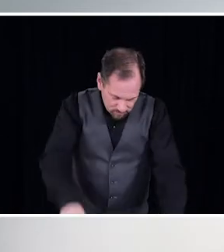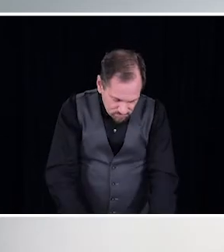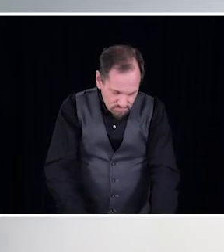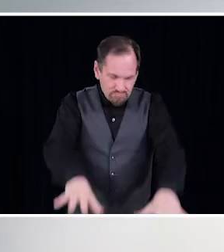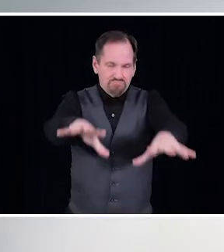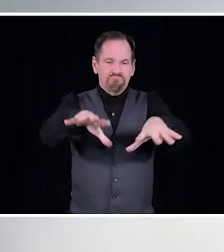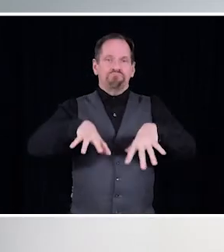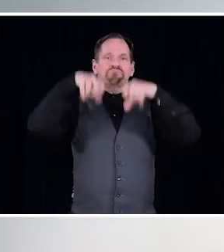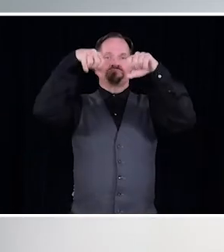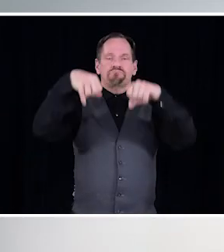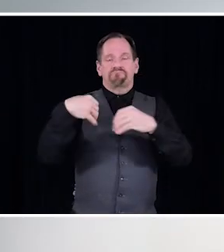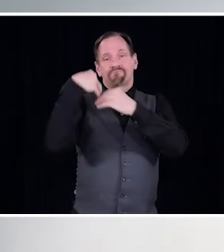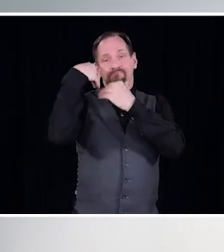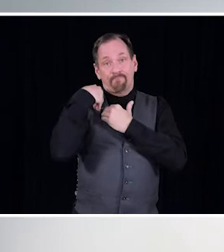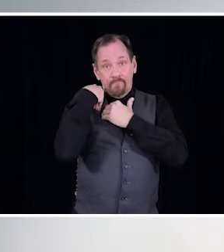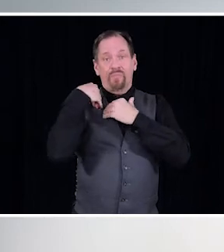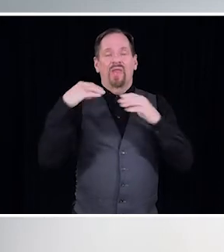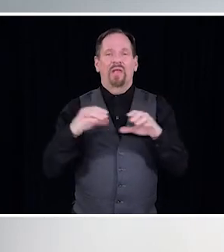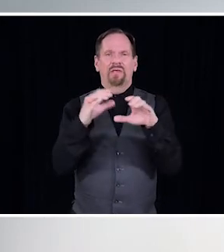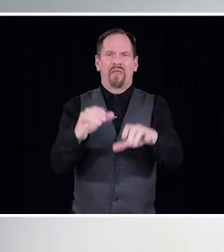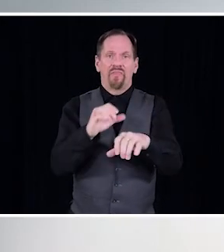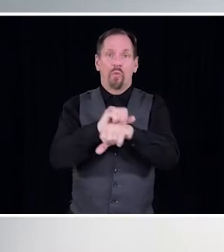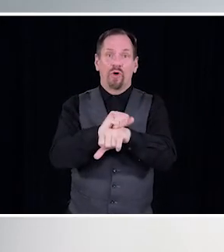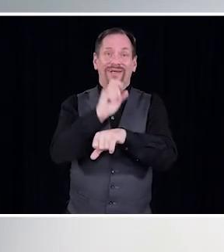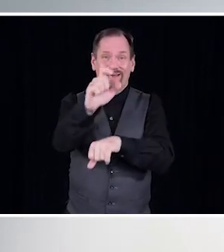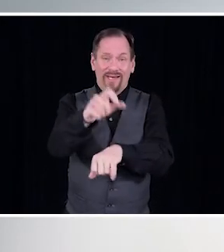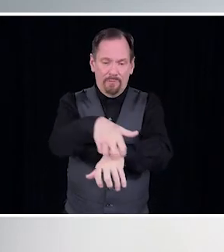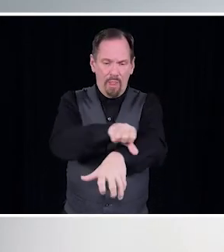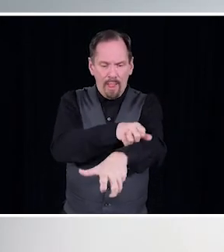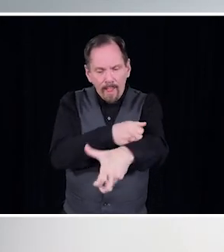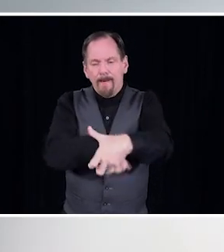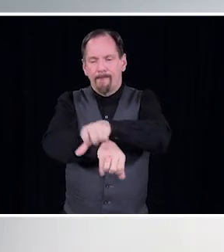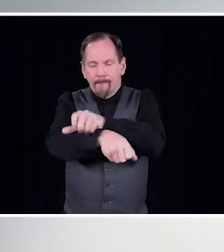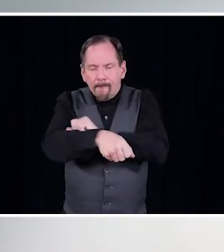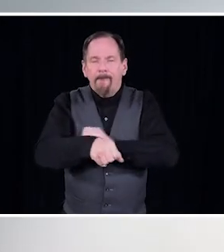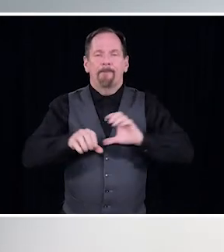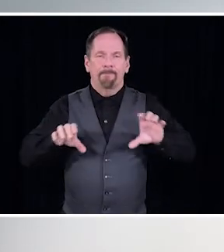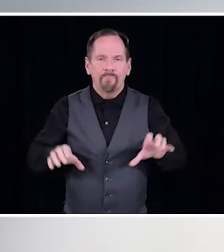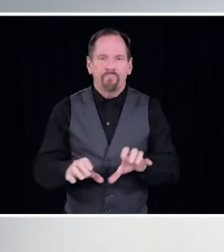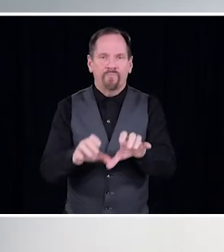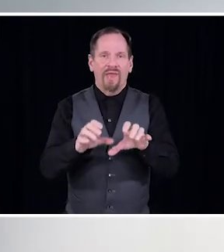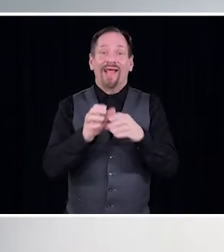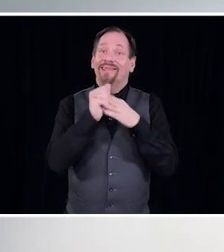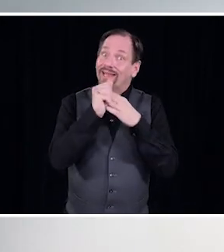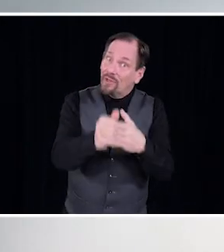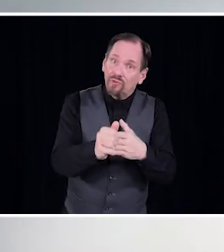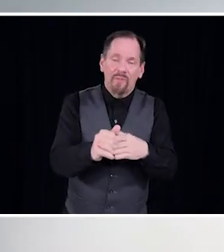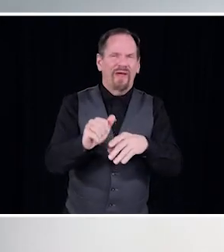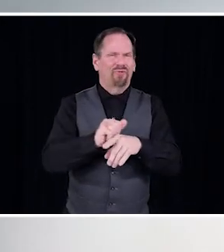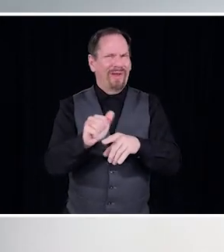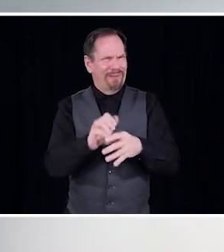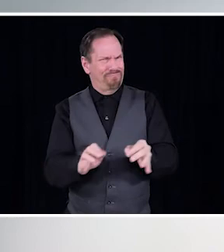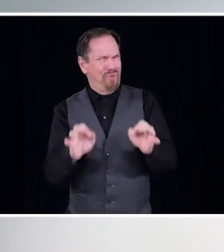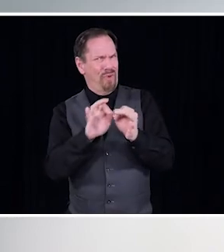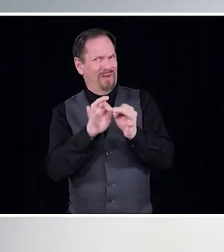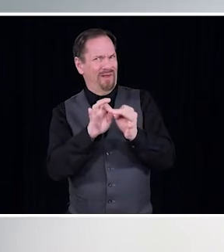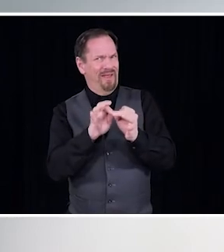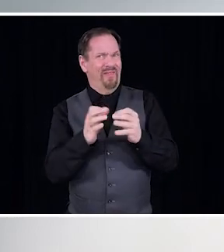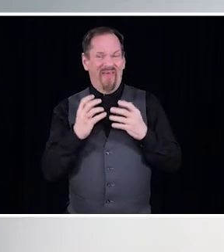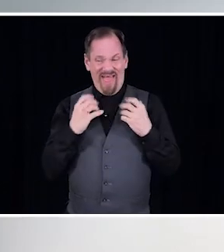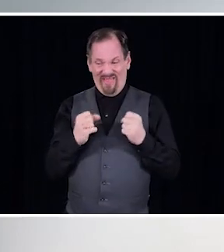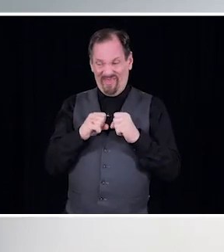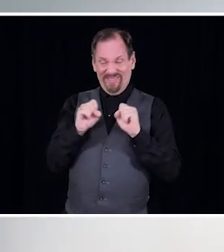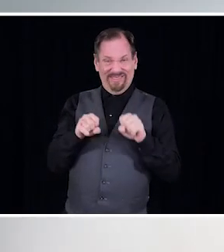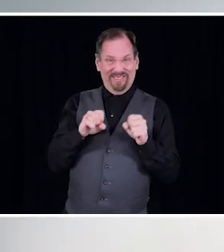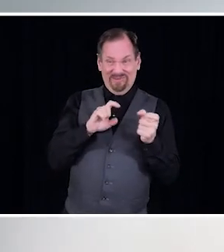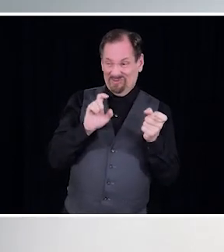you will too. Your training and your leadership are critical in this crisis today and in transforming the health system in